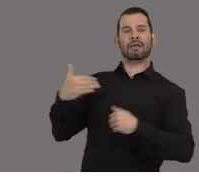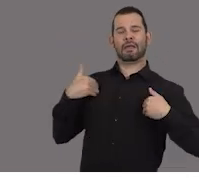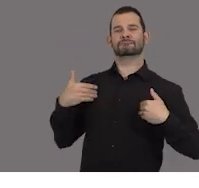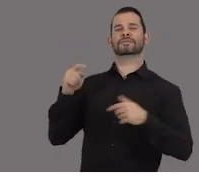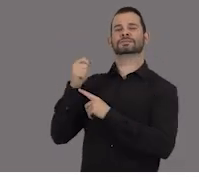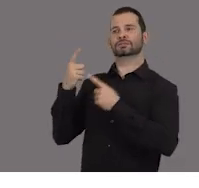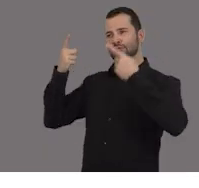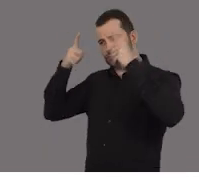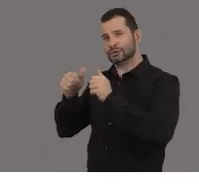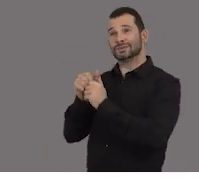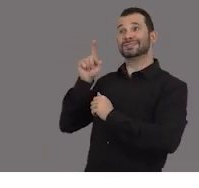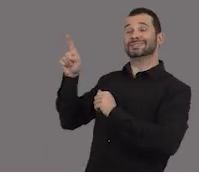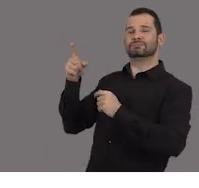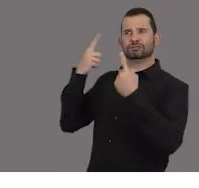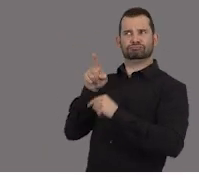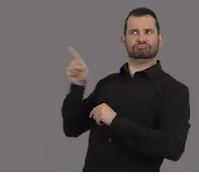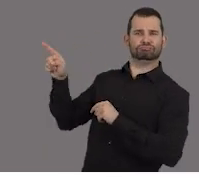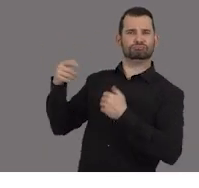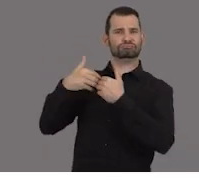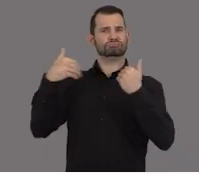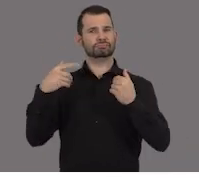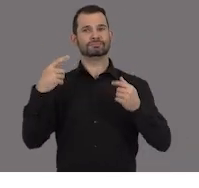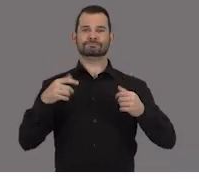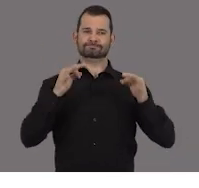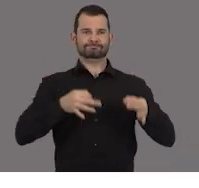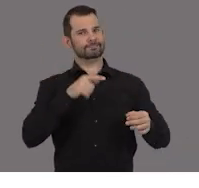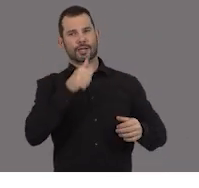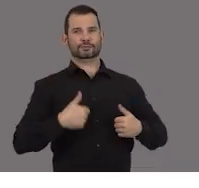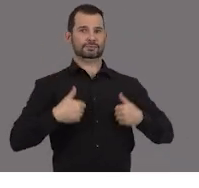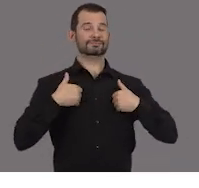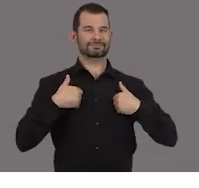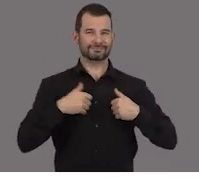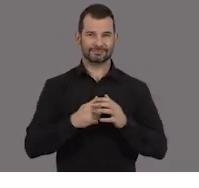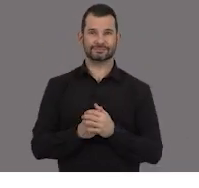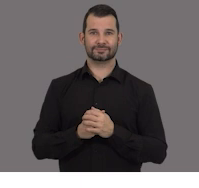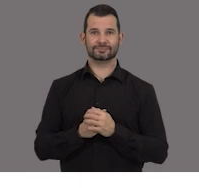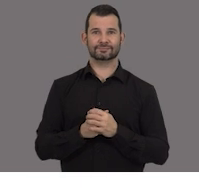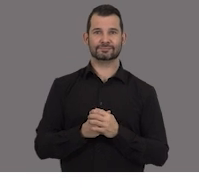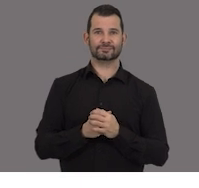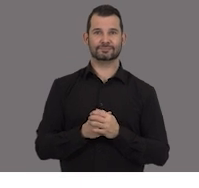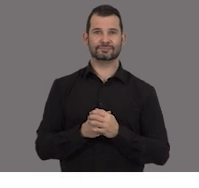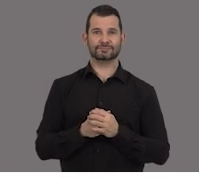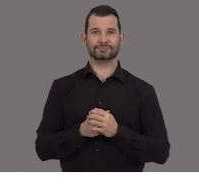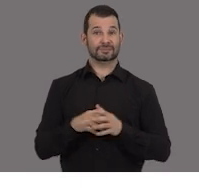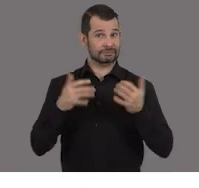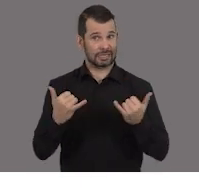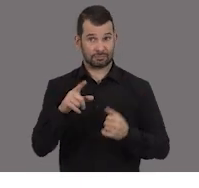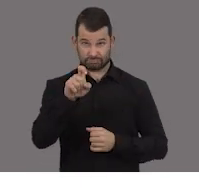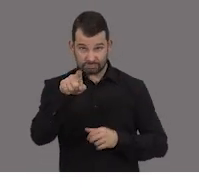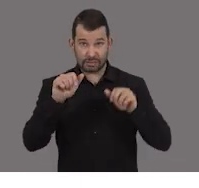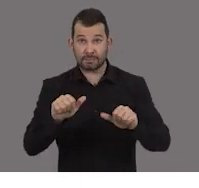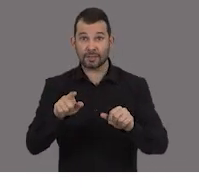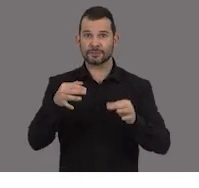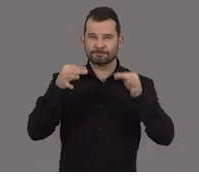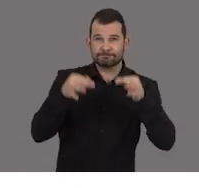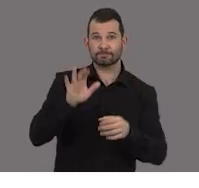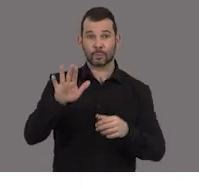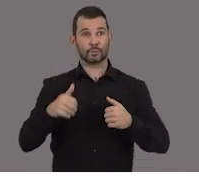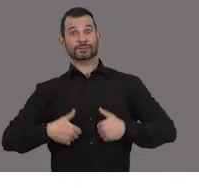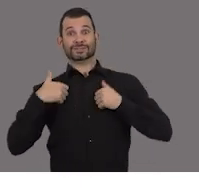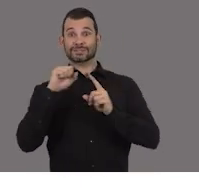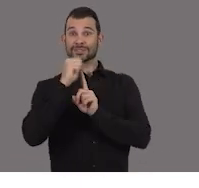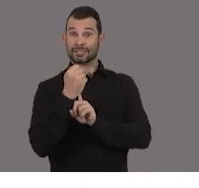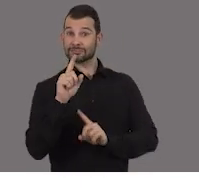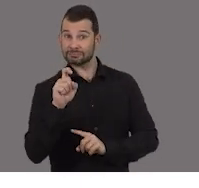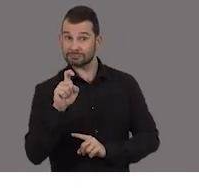a resident of another country with which Canada has a tax treaty. Now, are you able